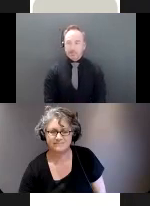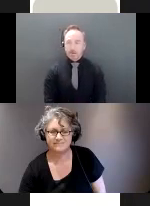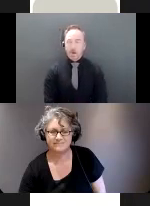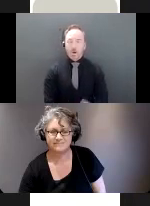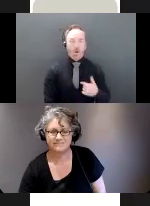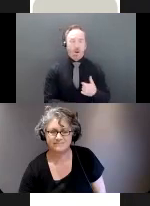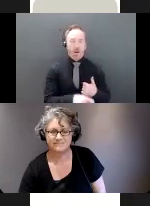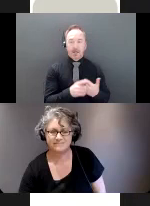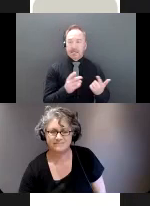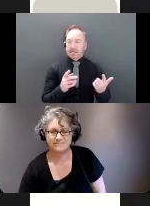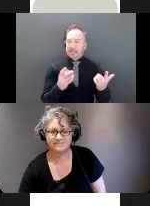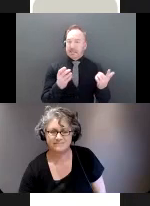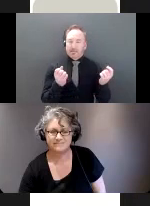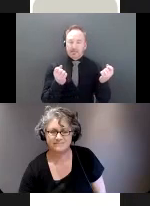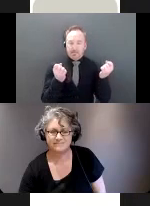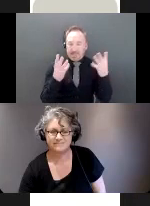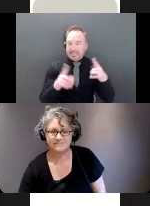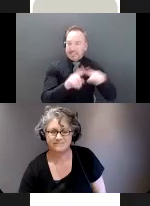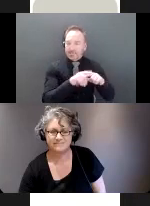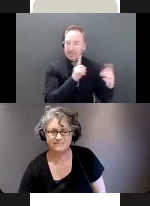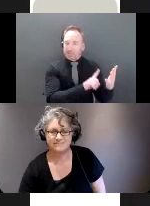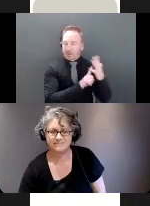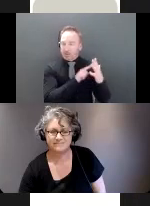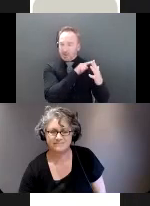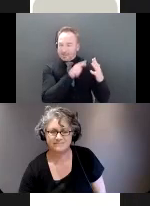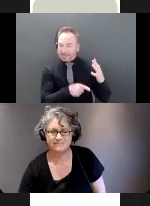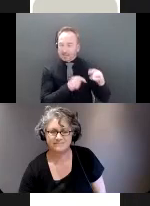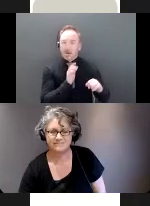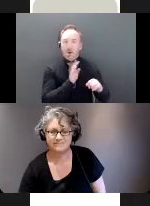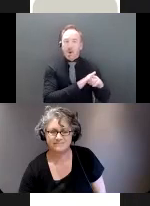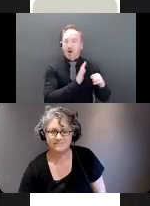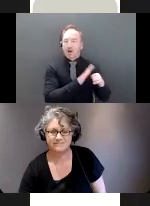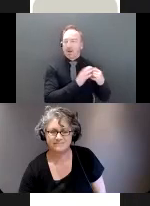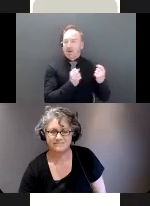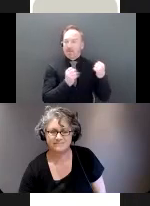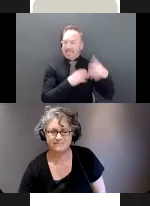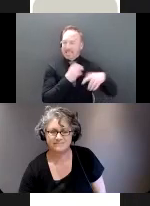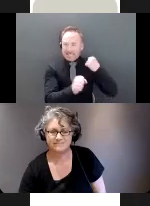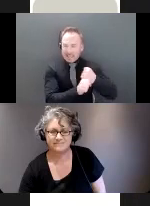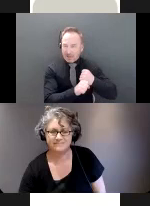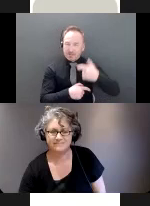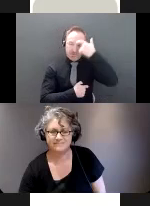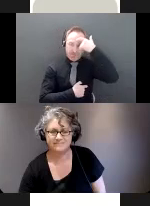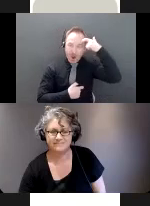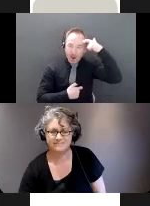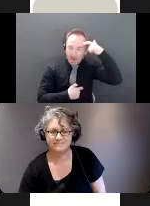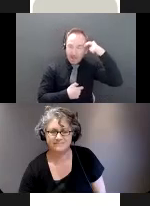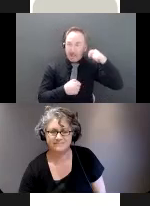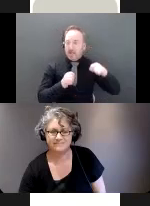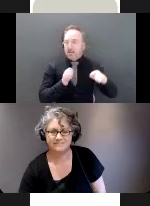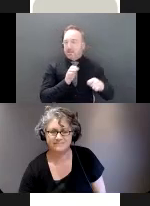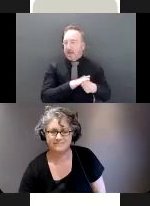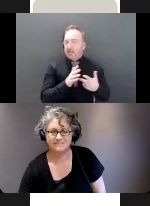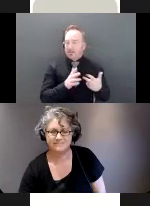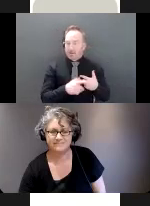generations of trauma, decades of trauma, that compounded,